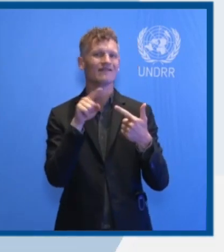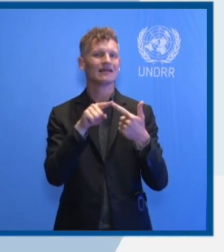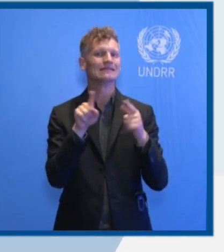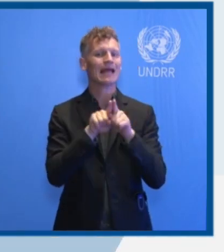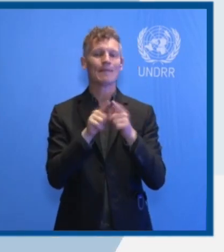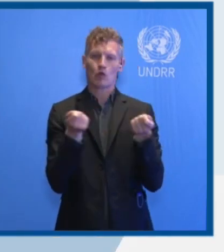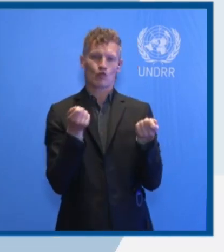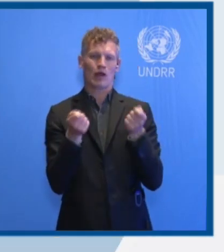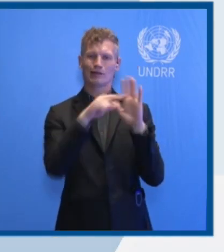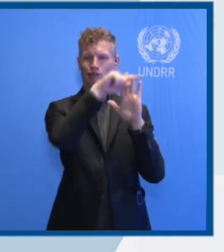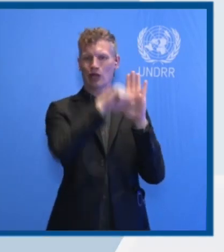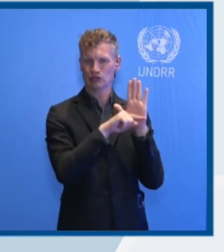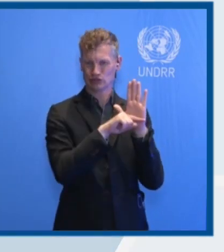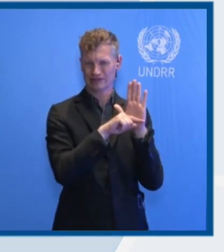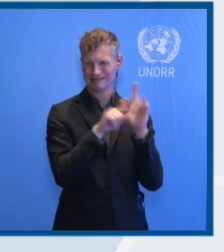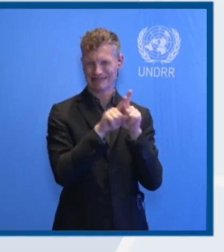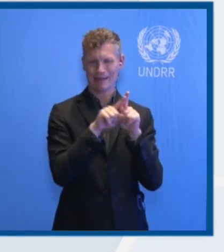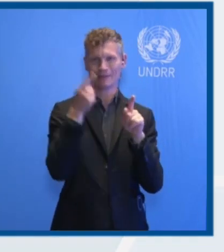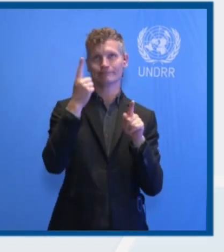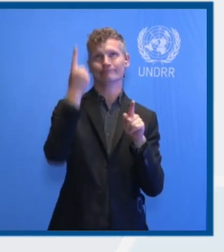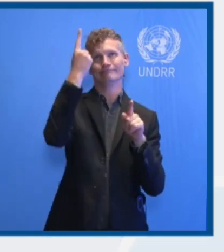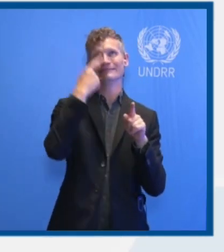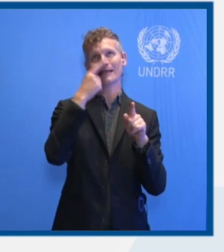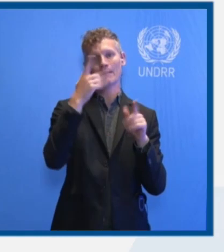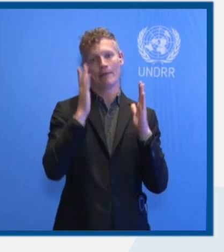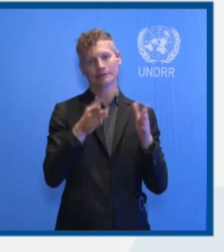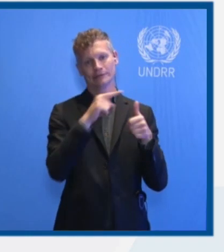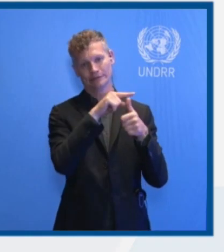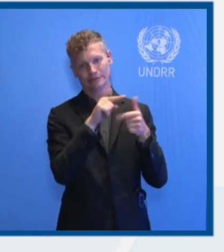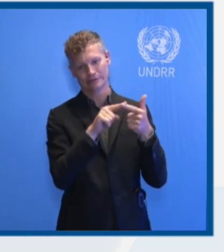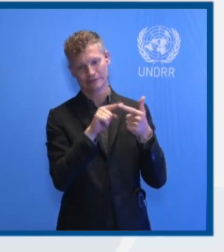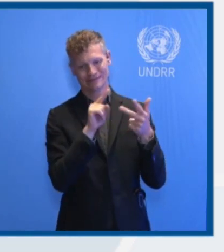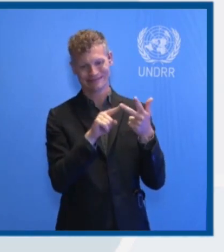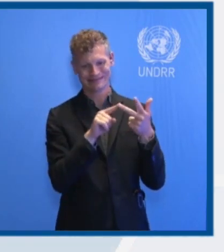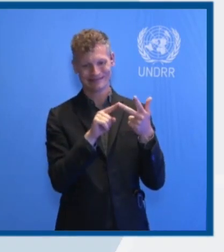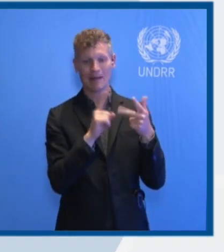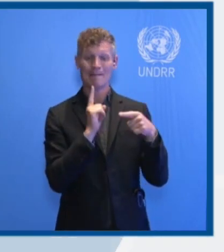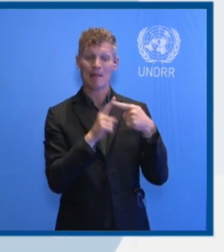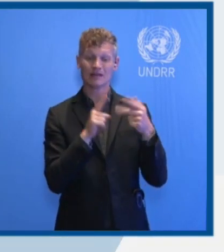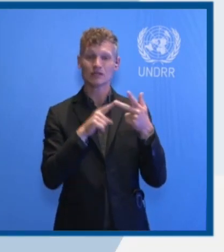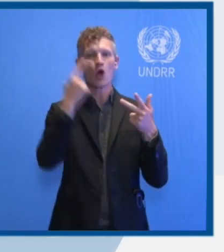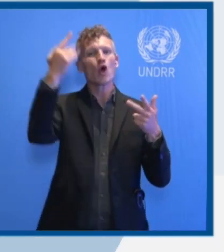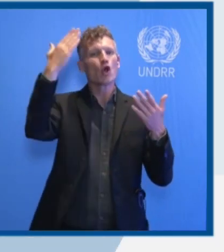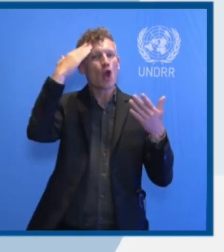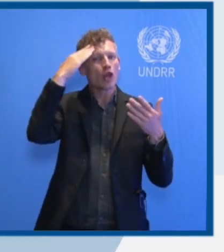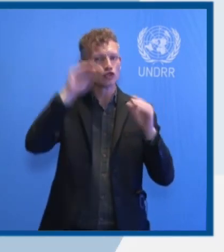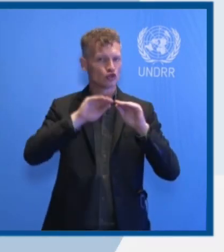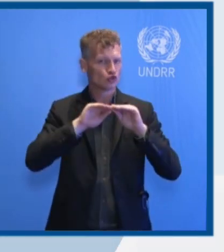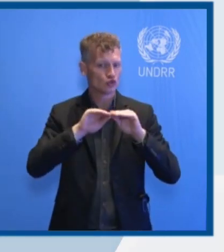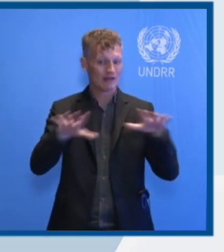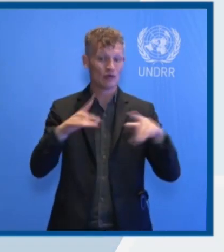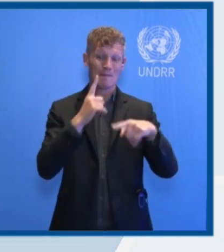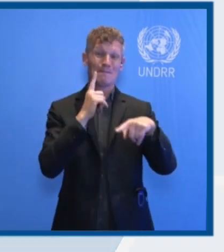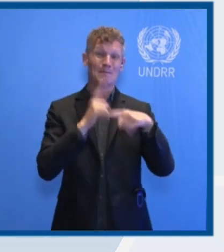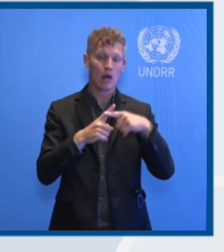knowledge transfer and capacity building at scale. So if you take that last point, how do we convince both the